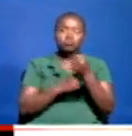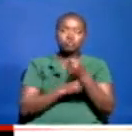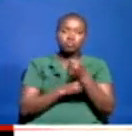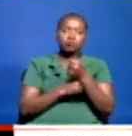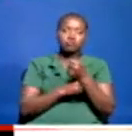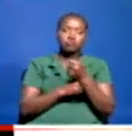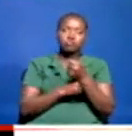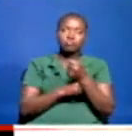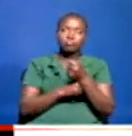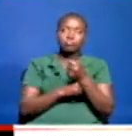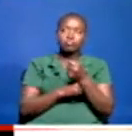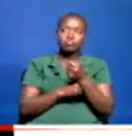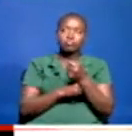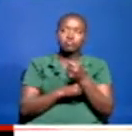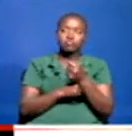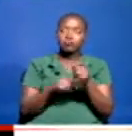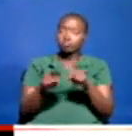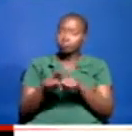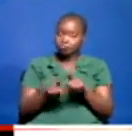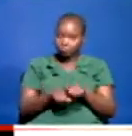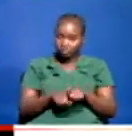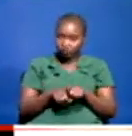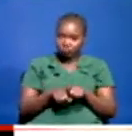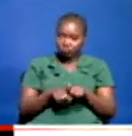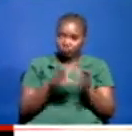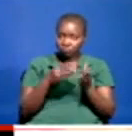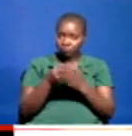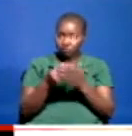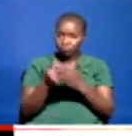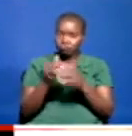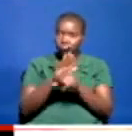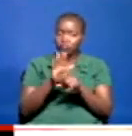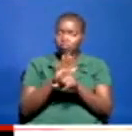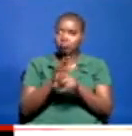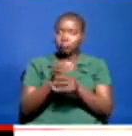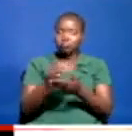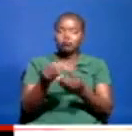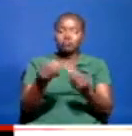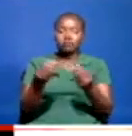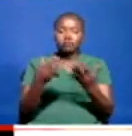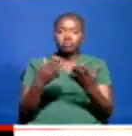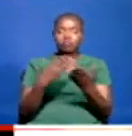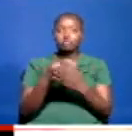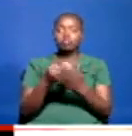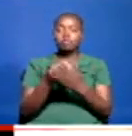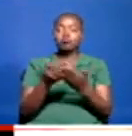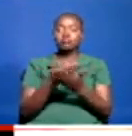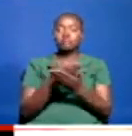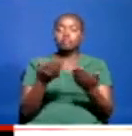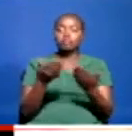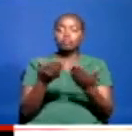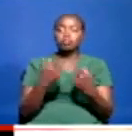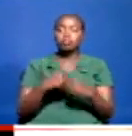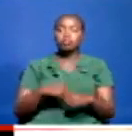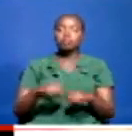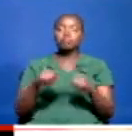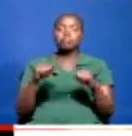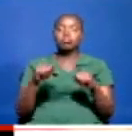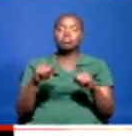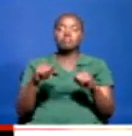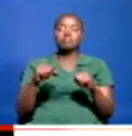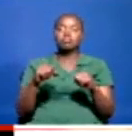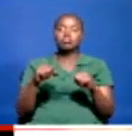kutajwa, ambaye pia ametusaidia na fedha. Hizo fedha ambazo zimeweza kutuwezesha kupeleka